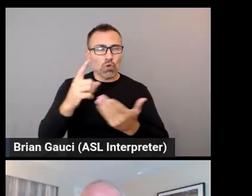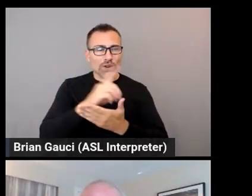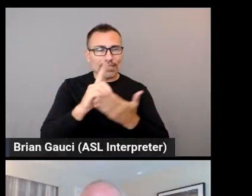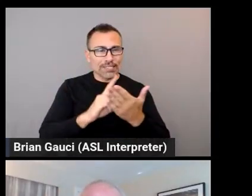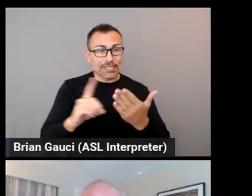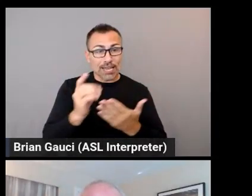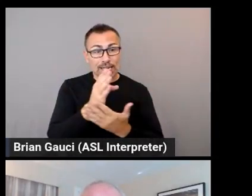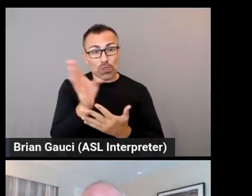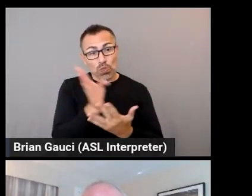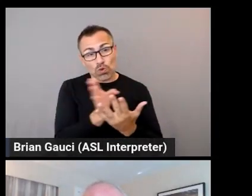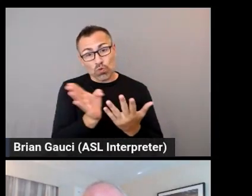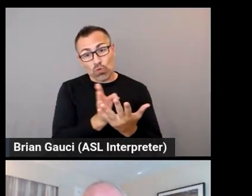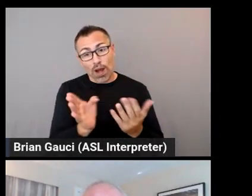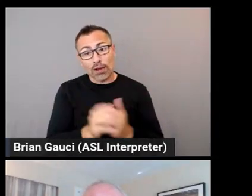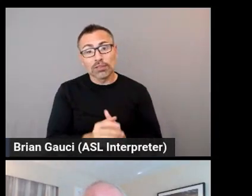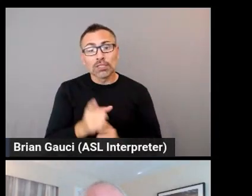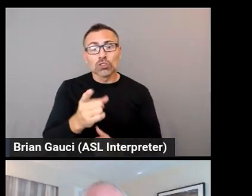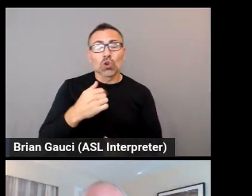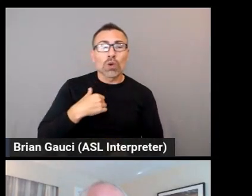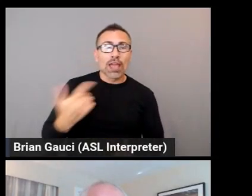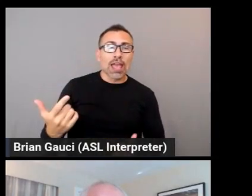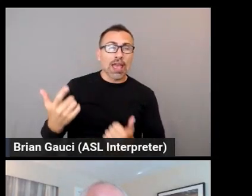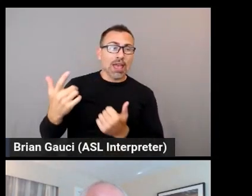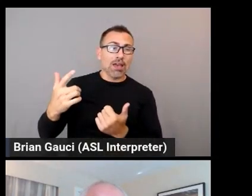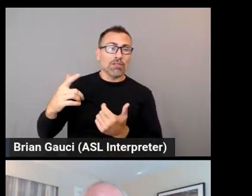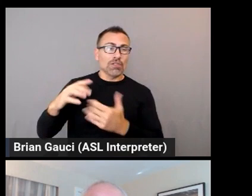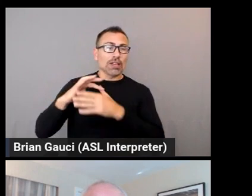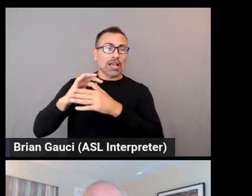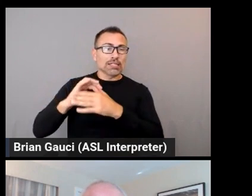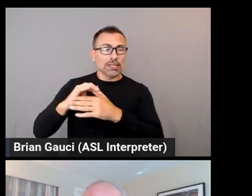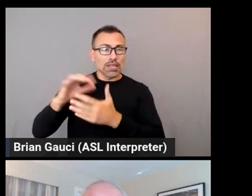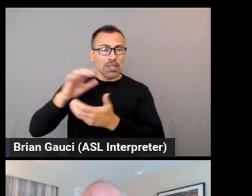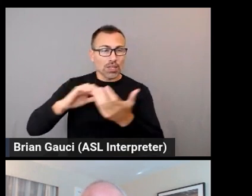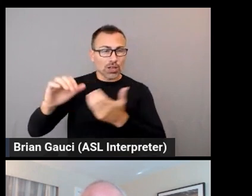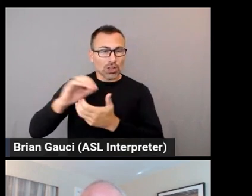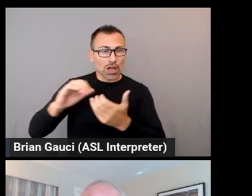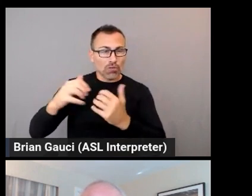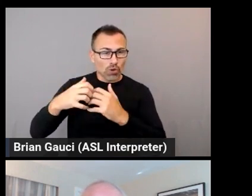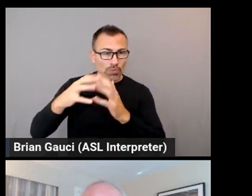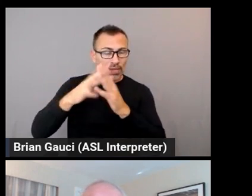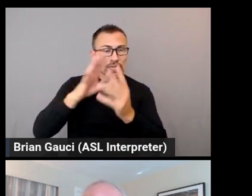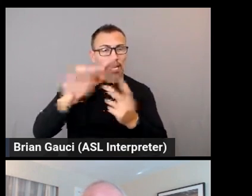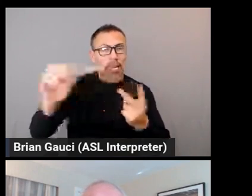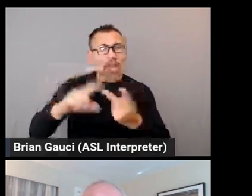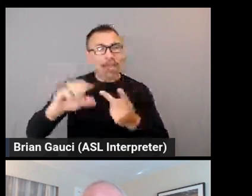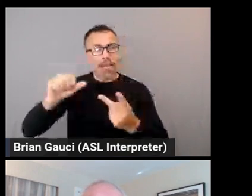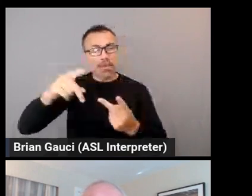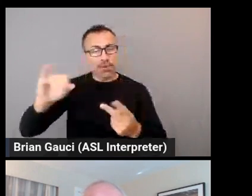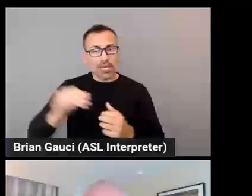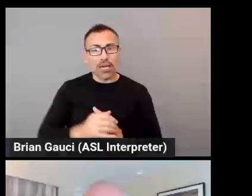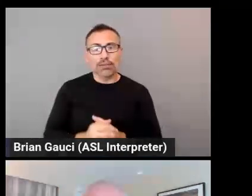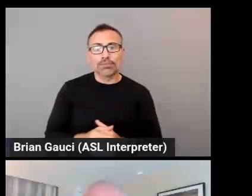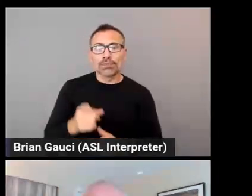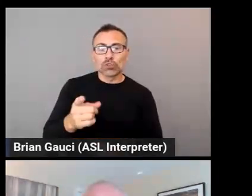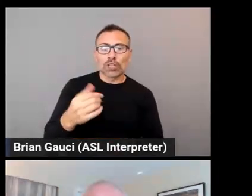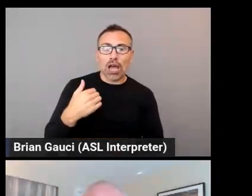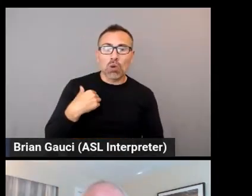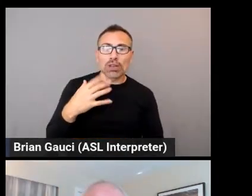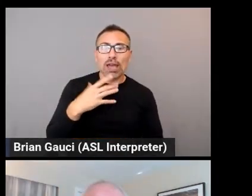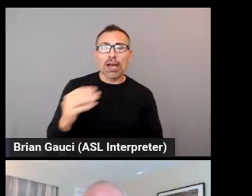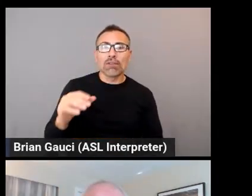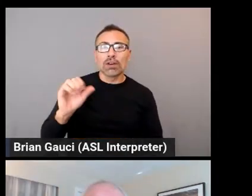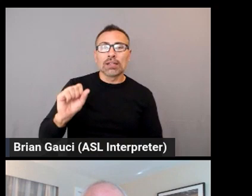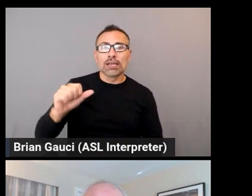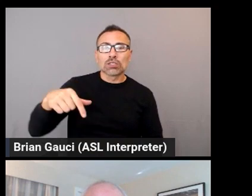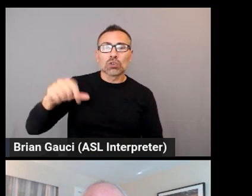the CloudFormation content and the Open API definition for these methods. And I've put down an SQS queue. Let me